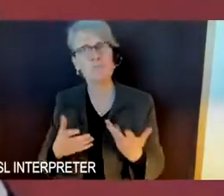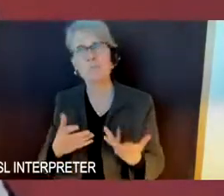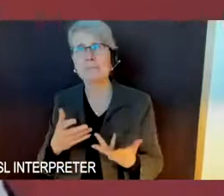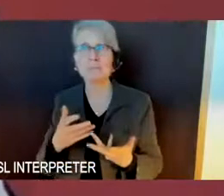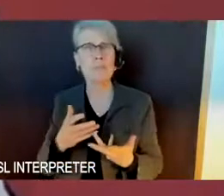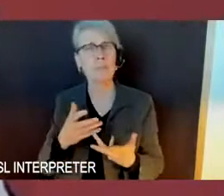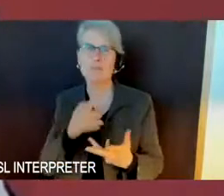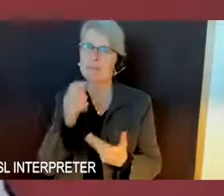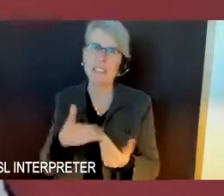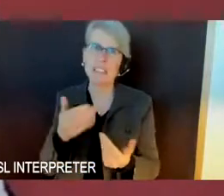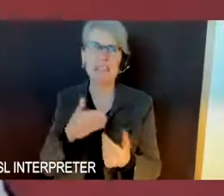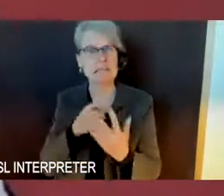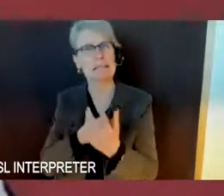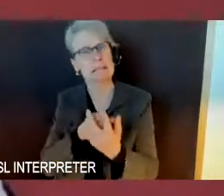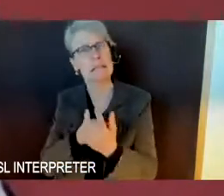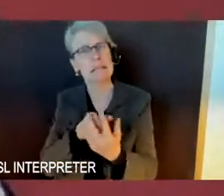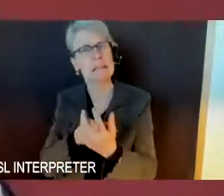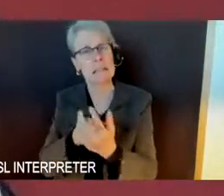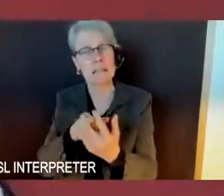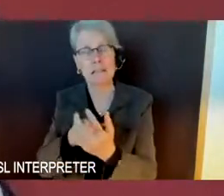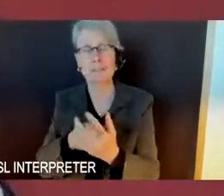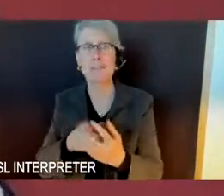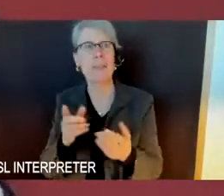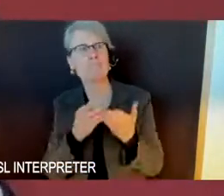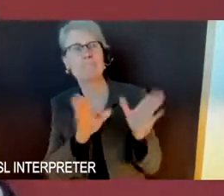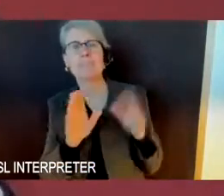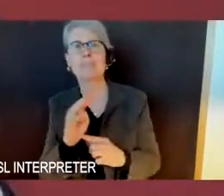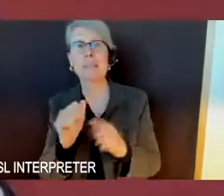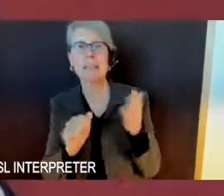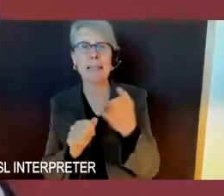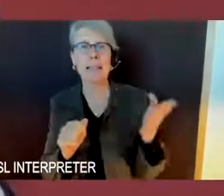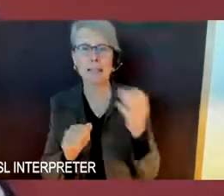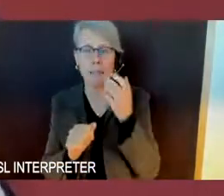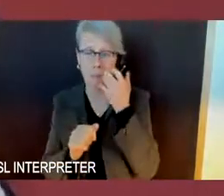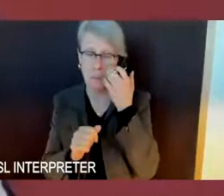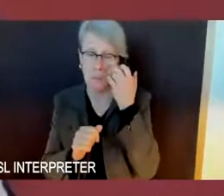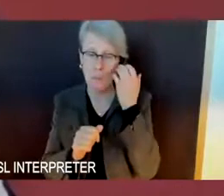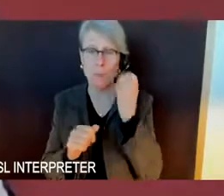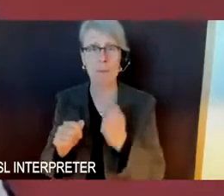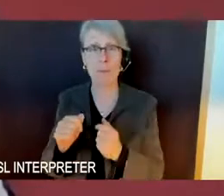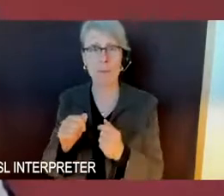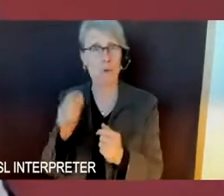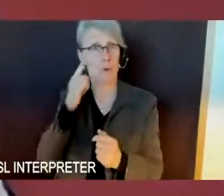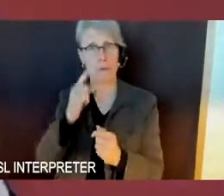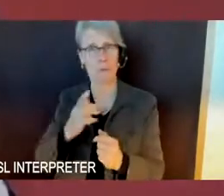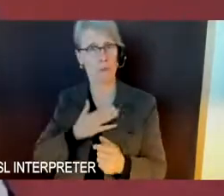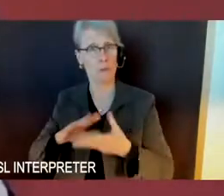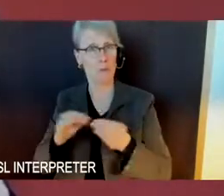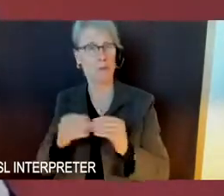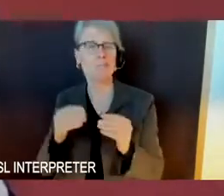So that was kind of working. It's very hard. And then the media, mainstream media, got caught of my